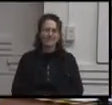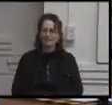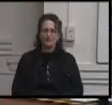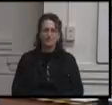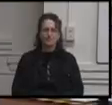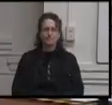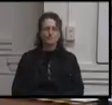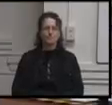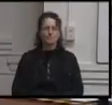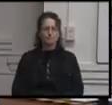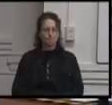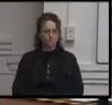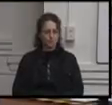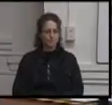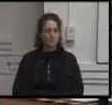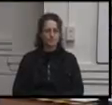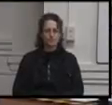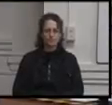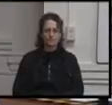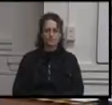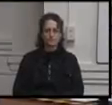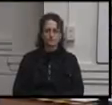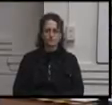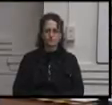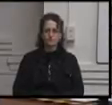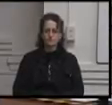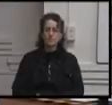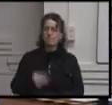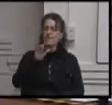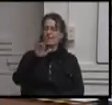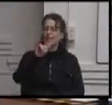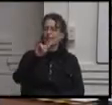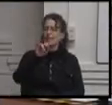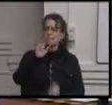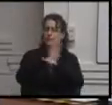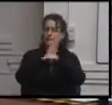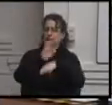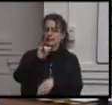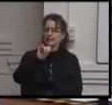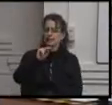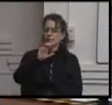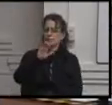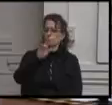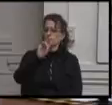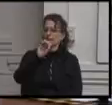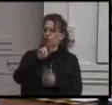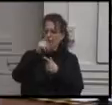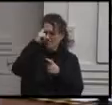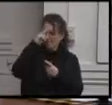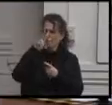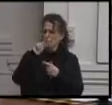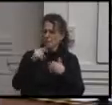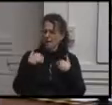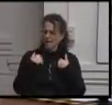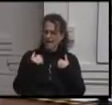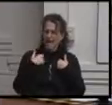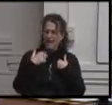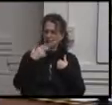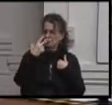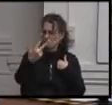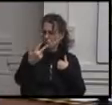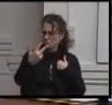of these kind of centers have opened up around the state. Yep. If I remember correctly, they all had a lot of state support.